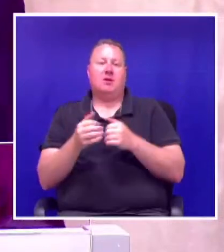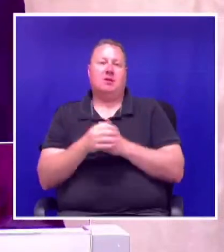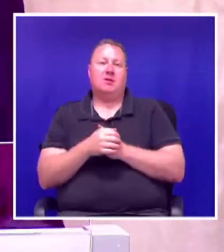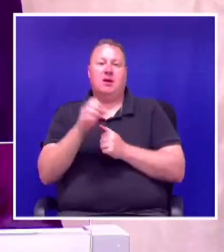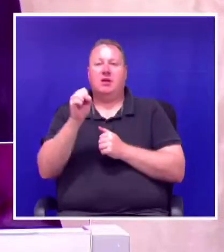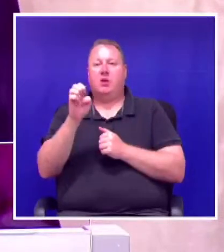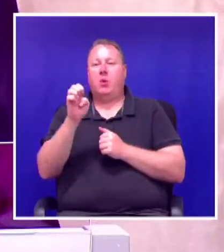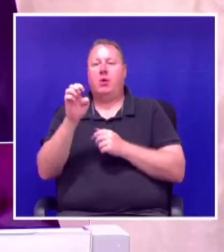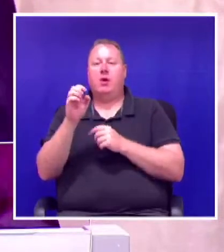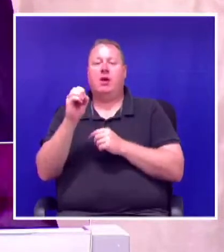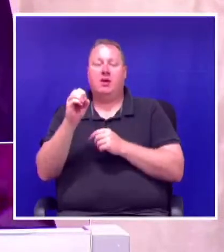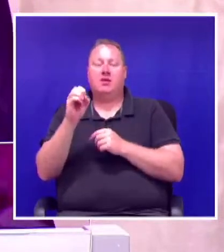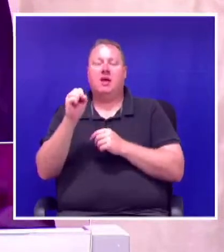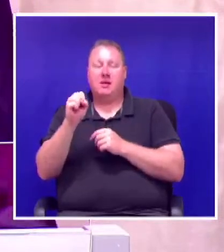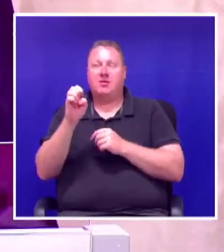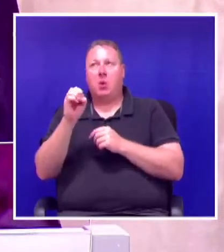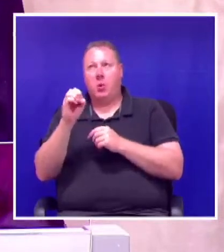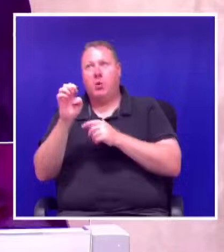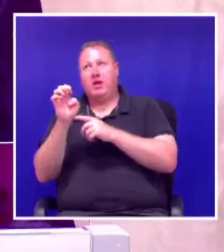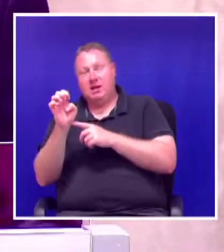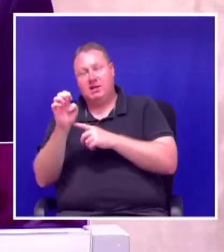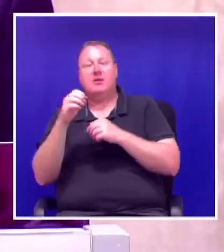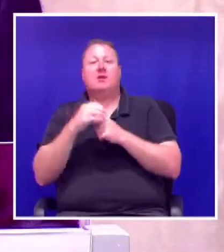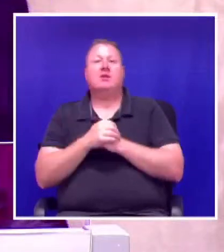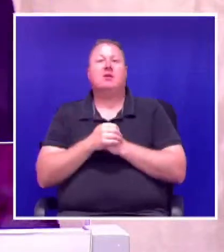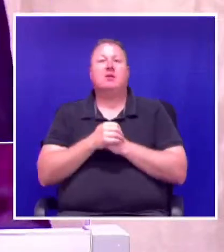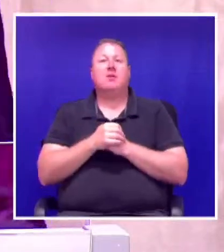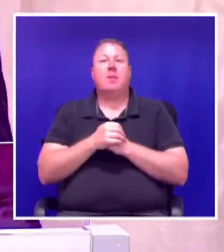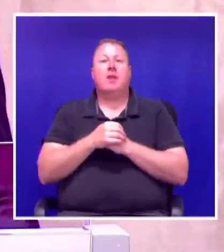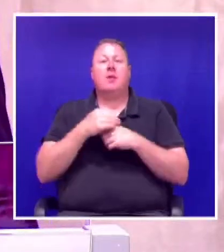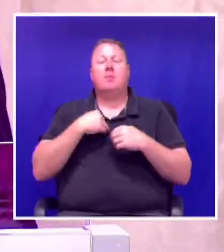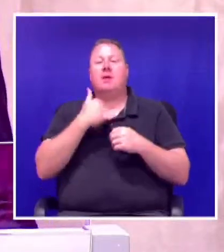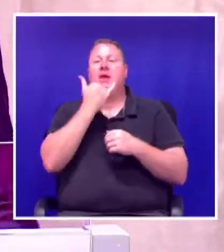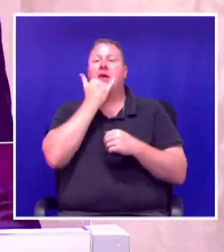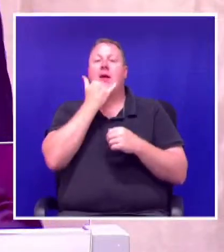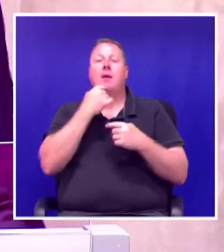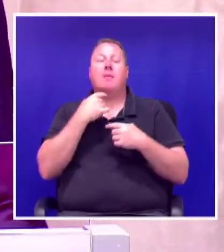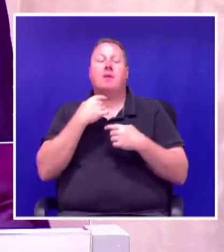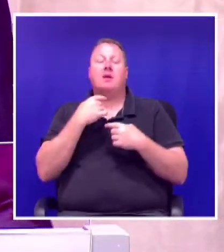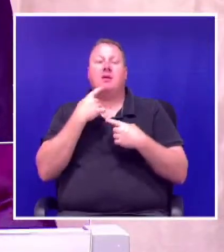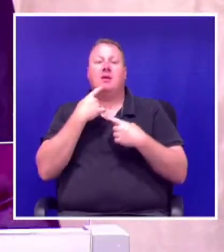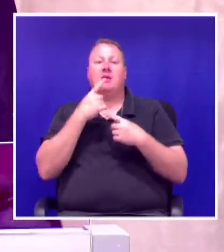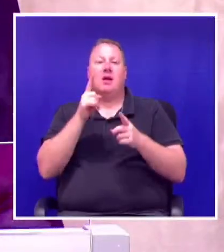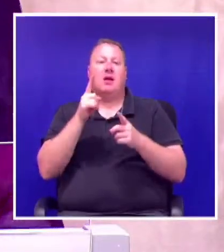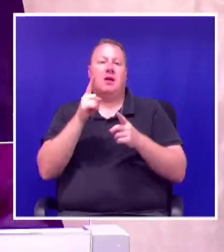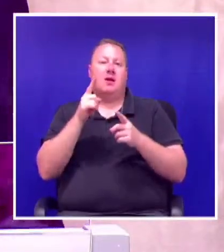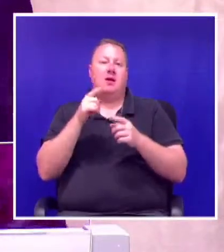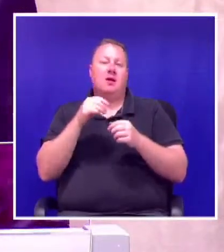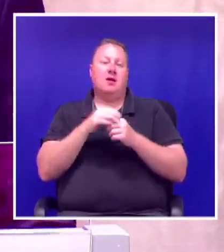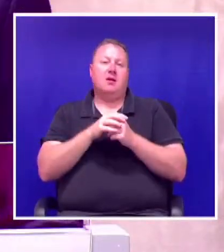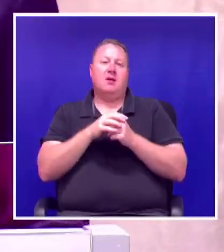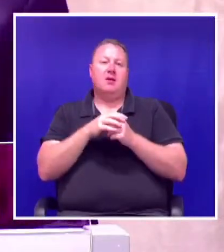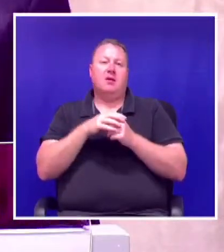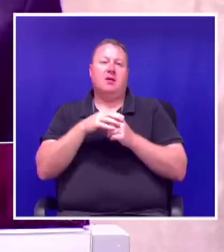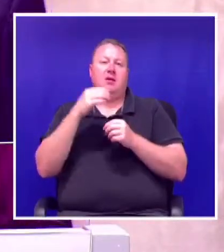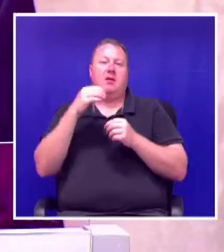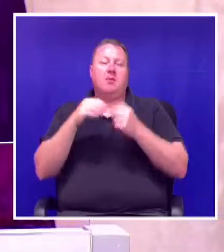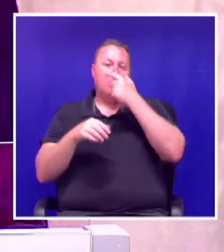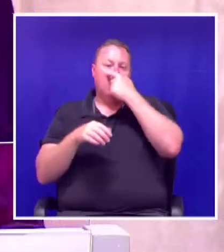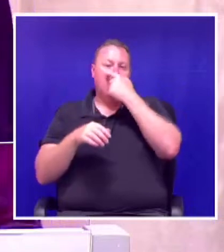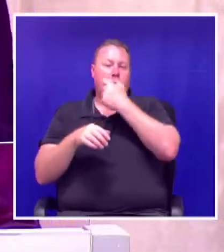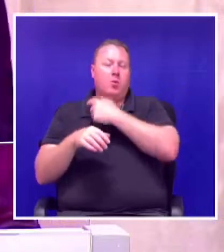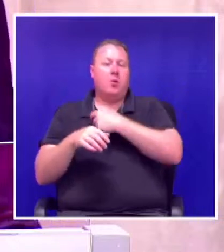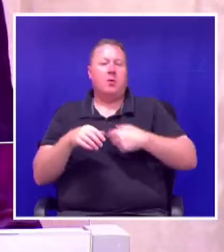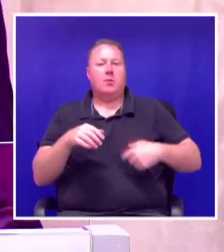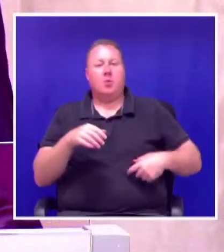Deputy Chairperson, I'm pleased to report that President Ramaphosa has since assigned Minister in the Presidency,